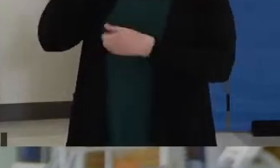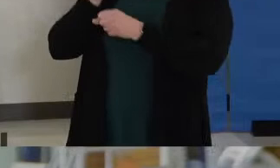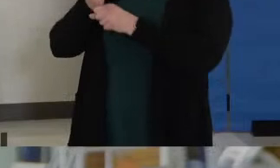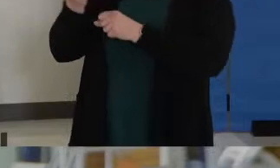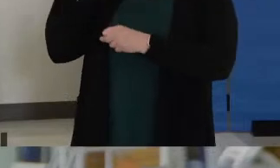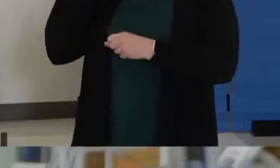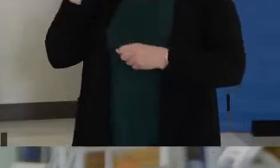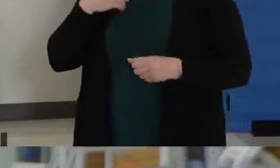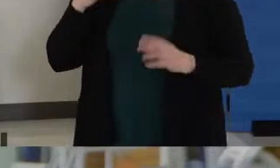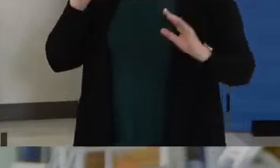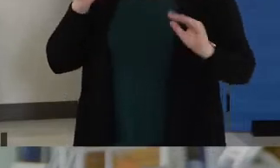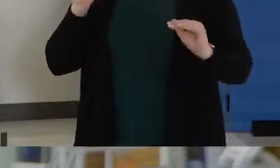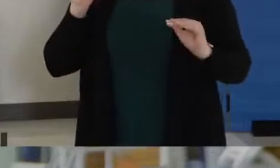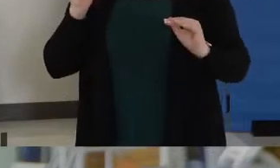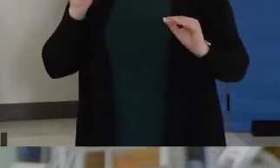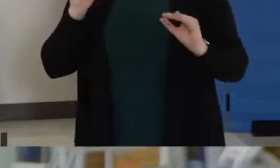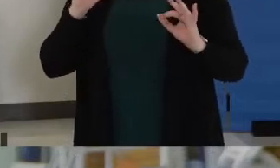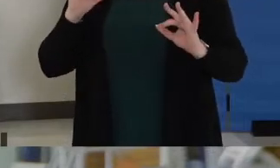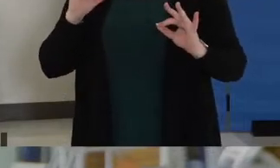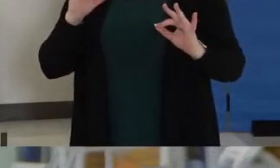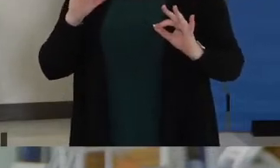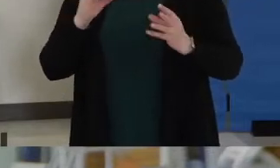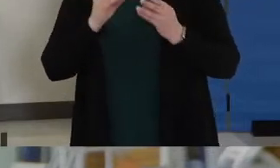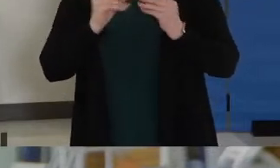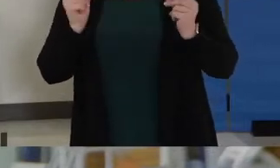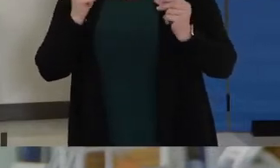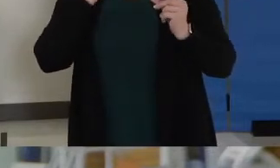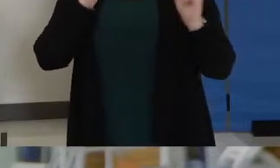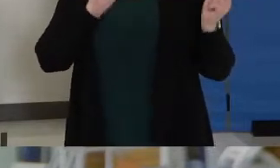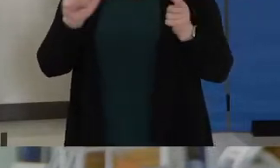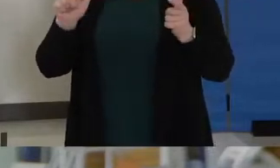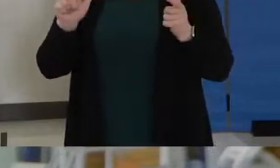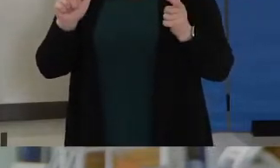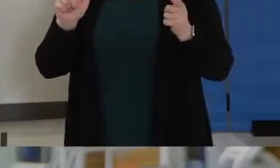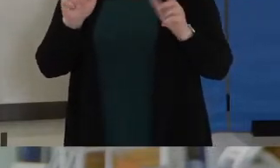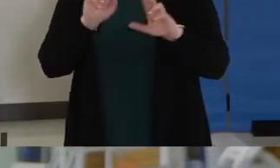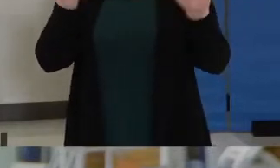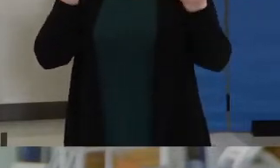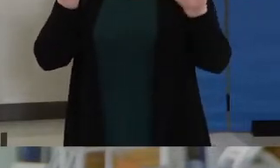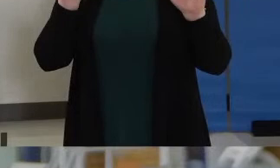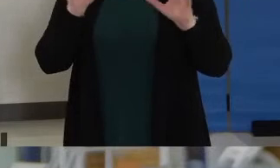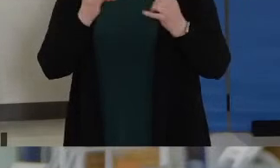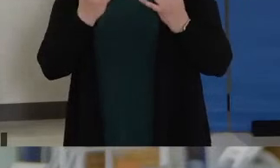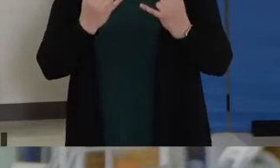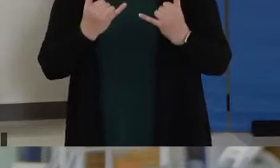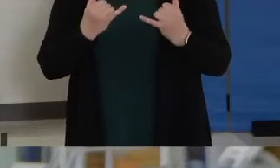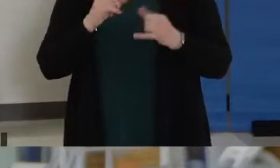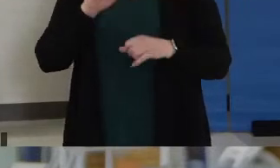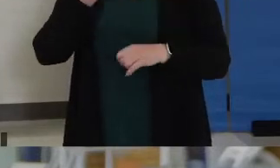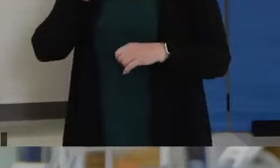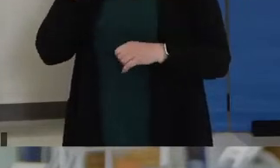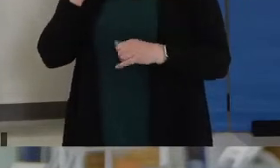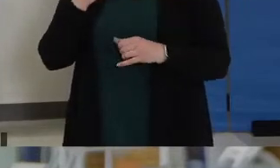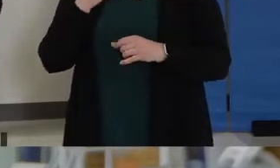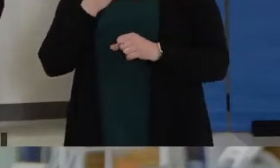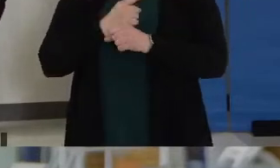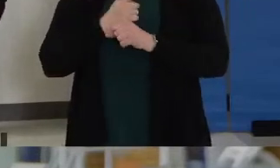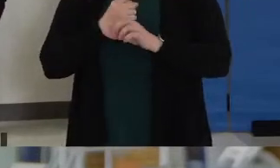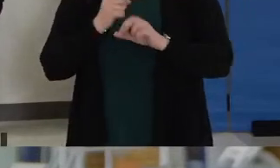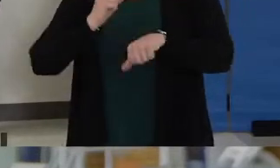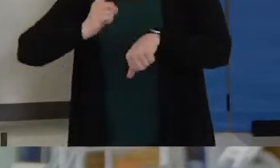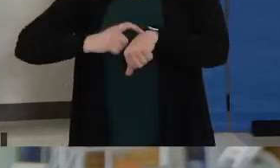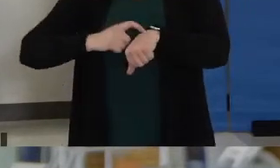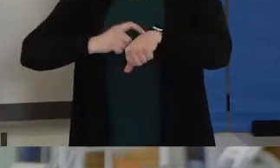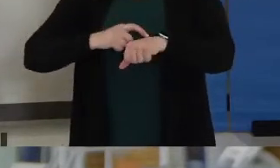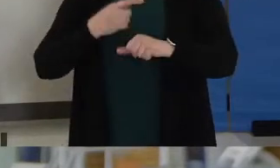There was a hope of solutions for all of us. And today, it is only right that we